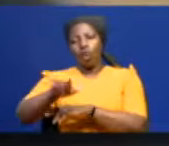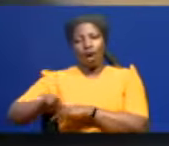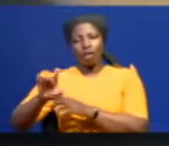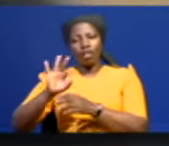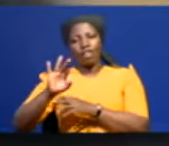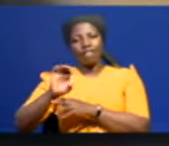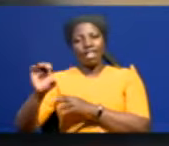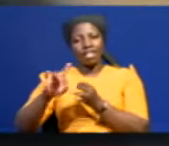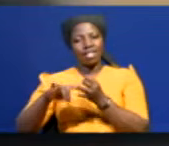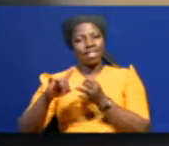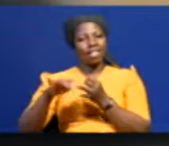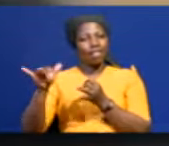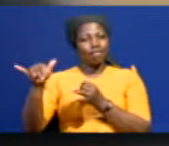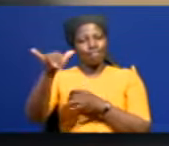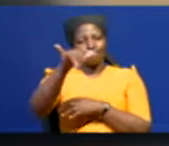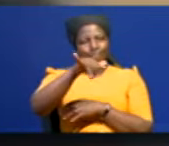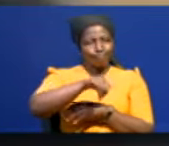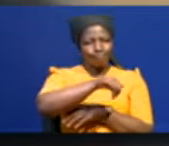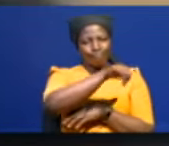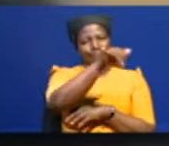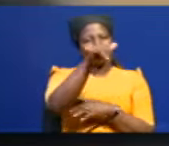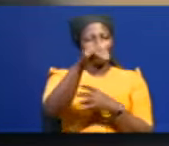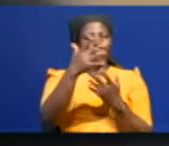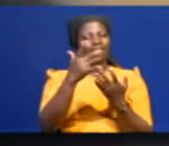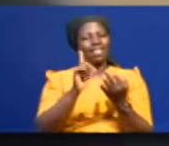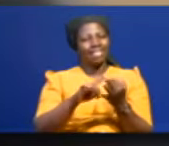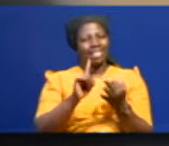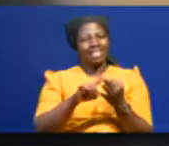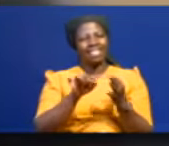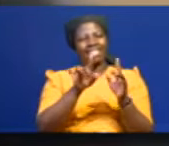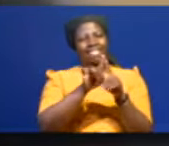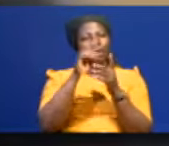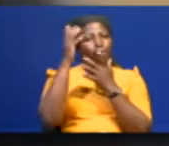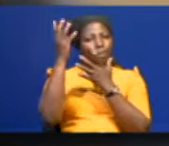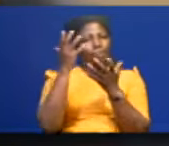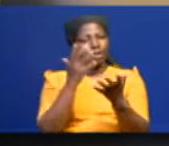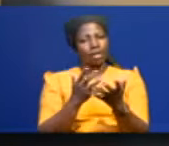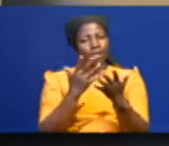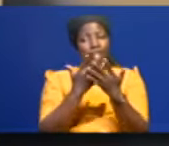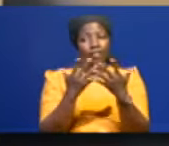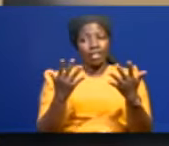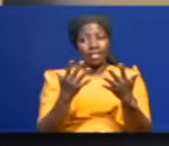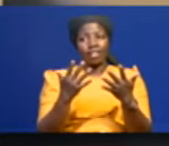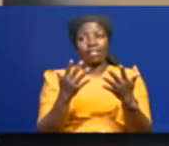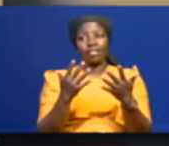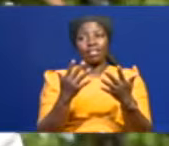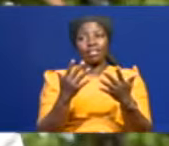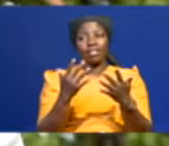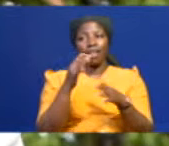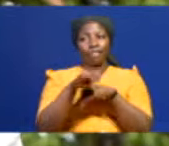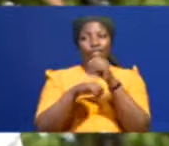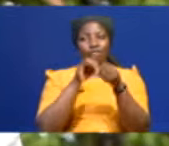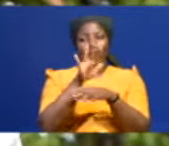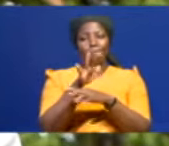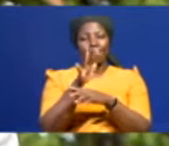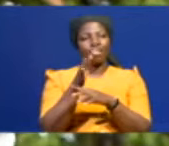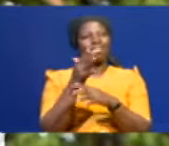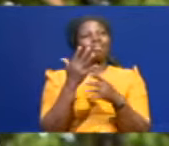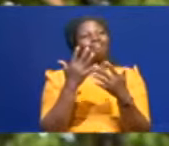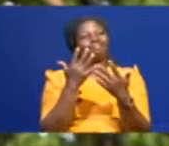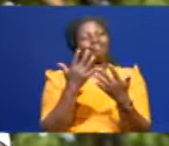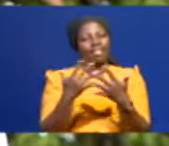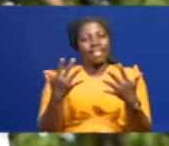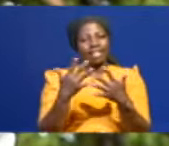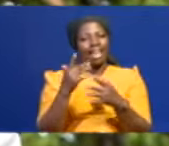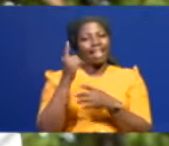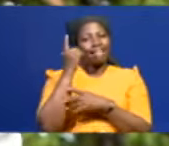do with flying drones, or even importation of equipment, filming equipment. I think it will take